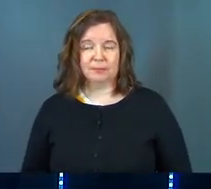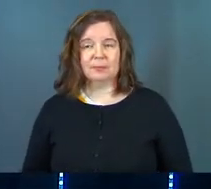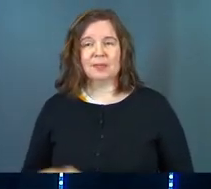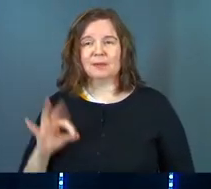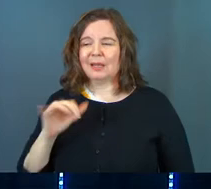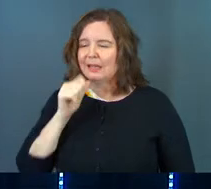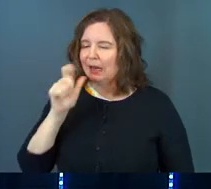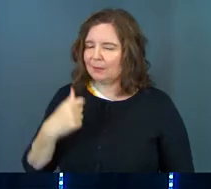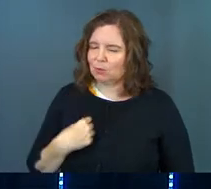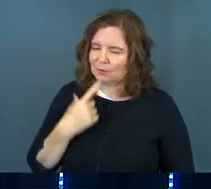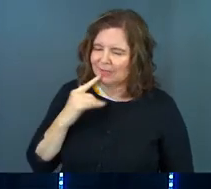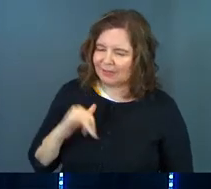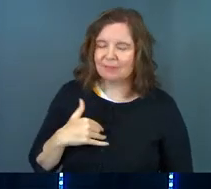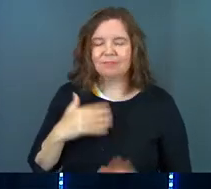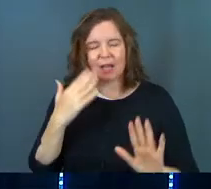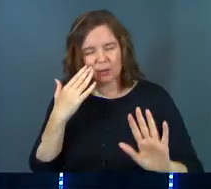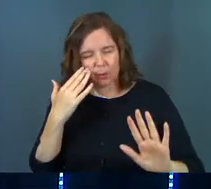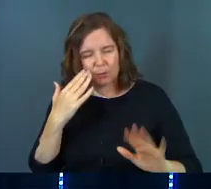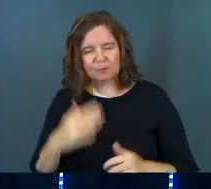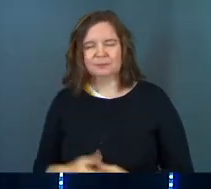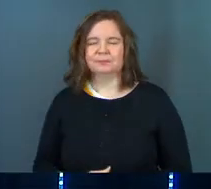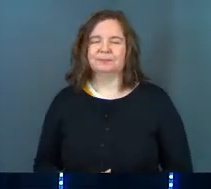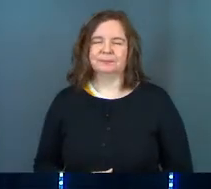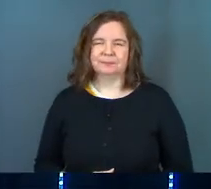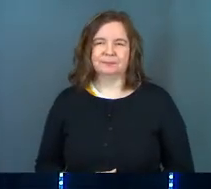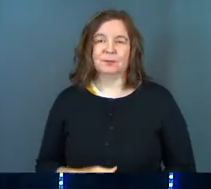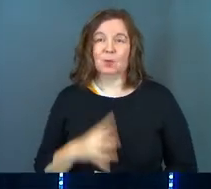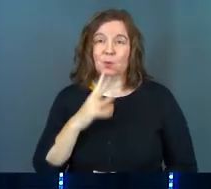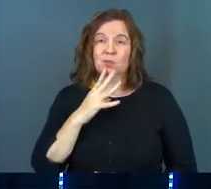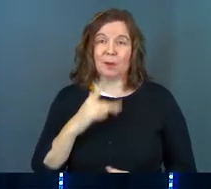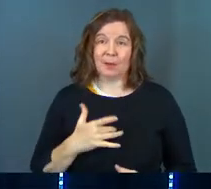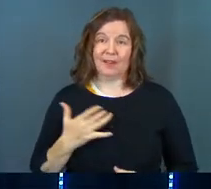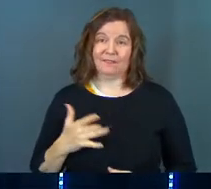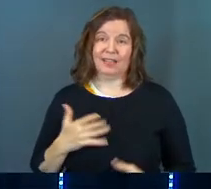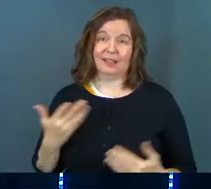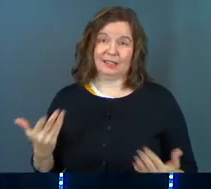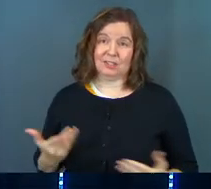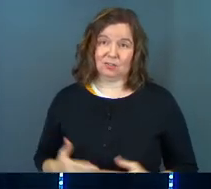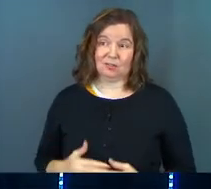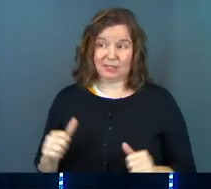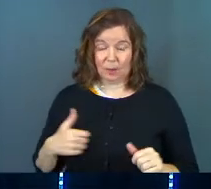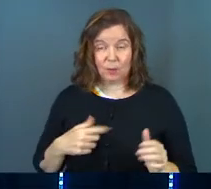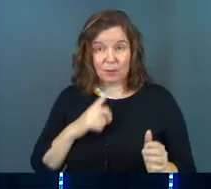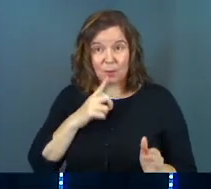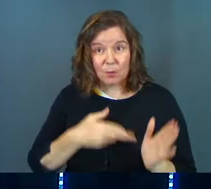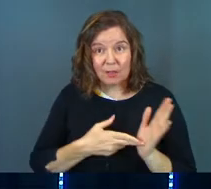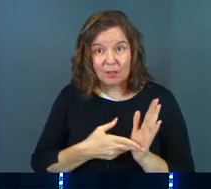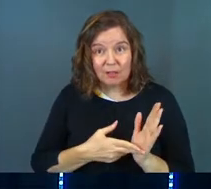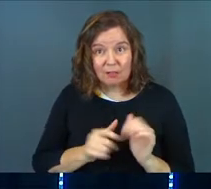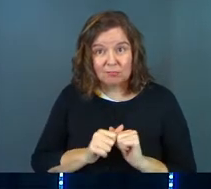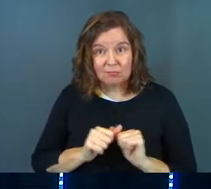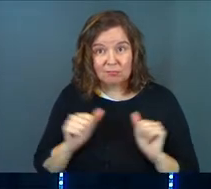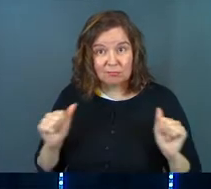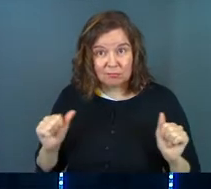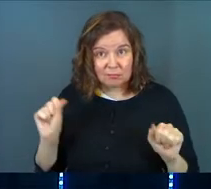Well, Pastor, that's not how you're supposed to say that. I know. We're talking feelings here. Can we be real?